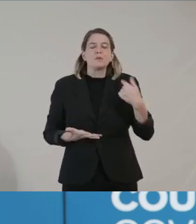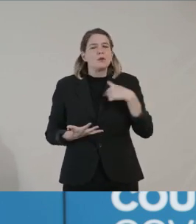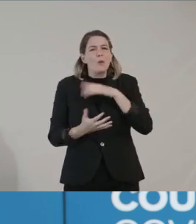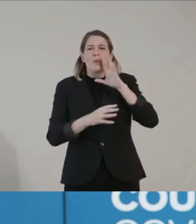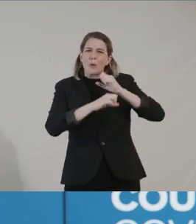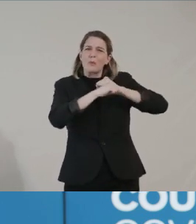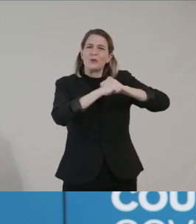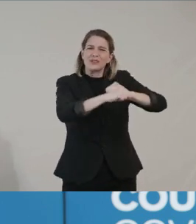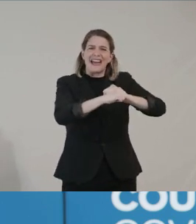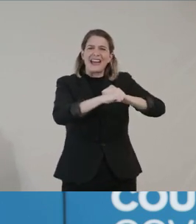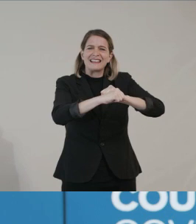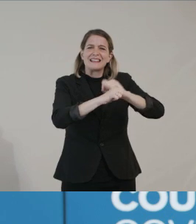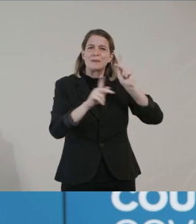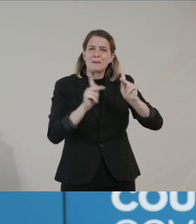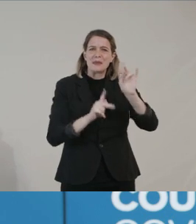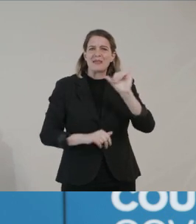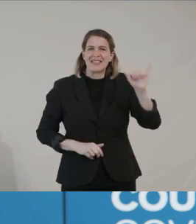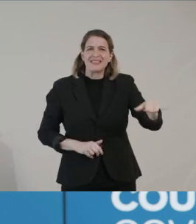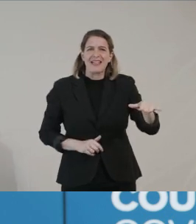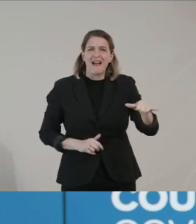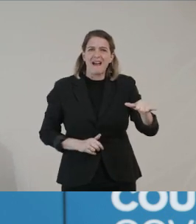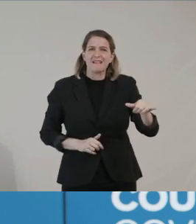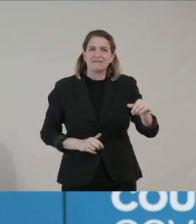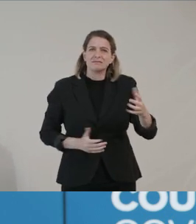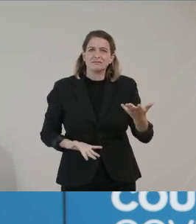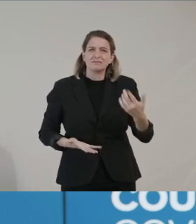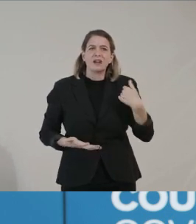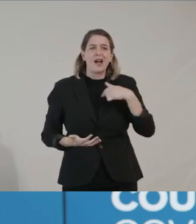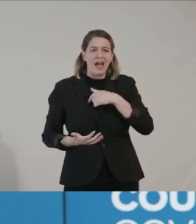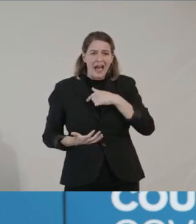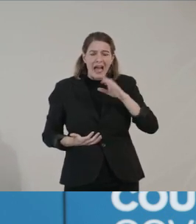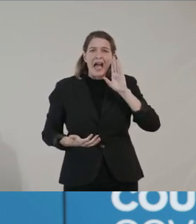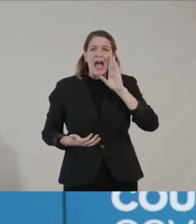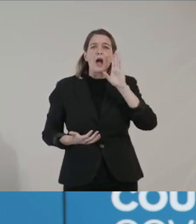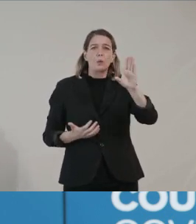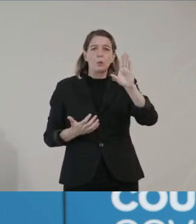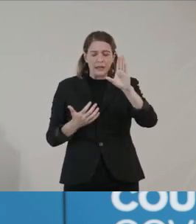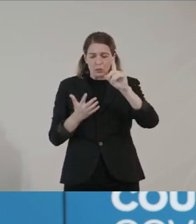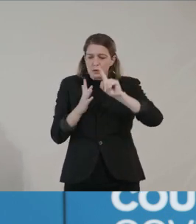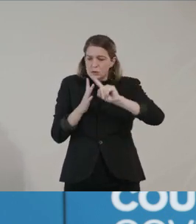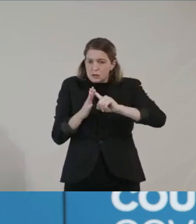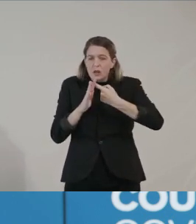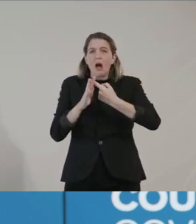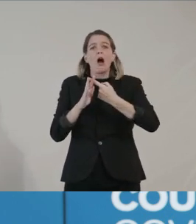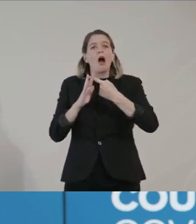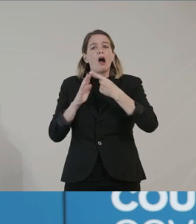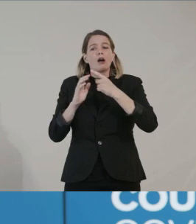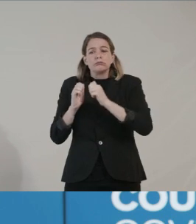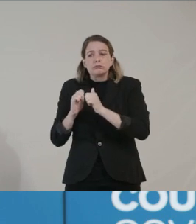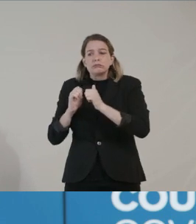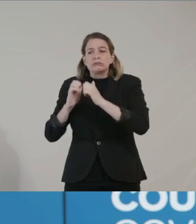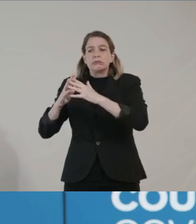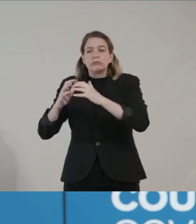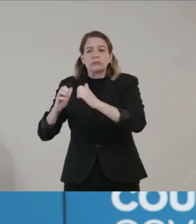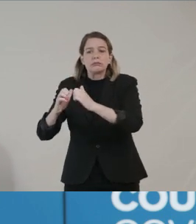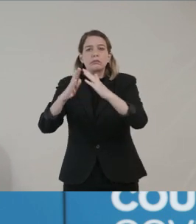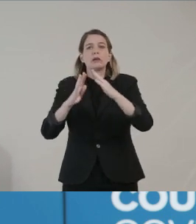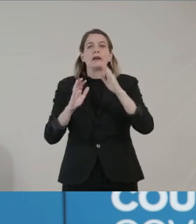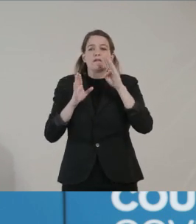to implement this on a statewide or county-by-county basis. This is at the governor's discretion. Of course,